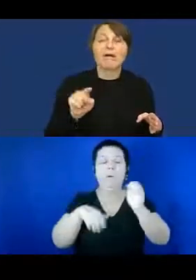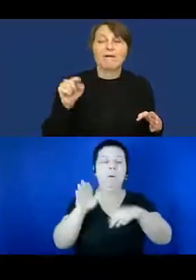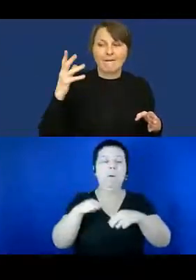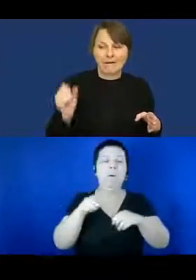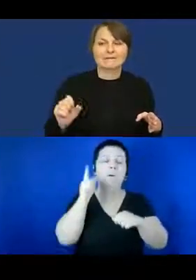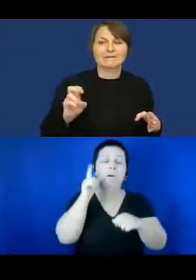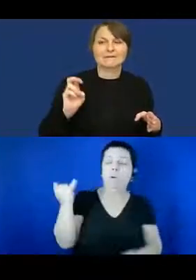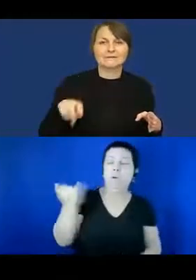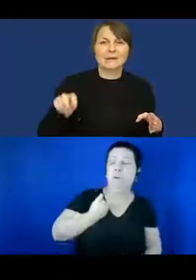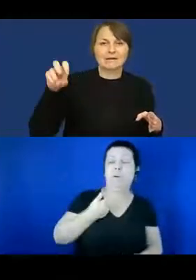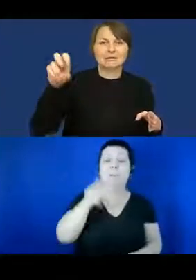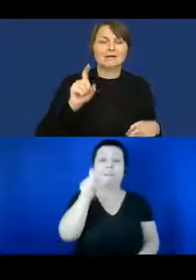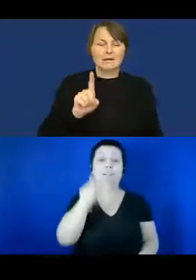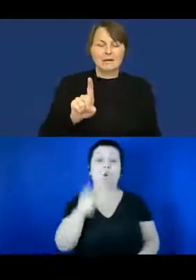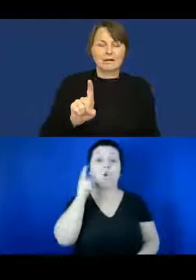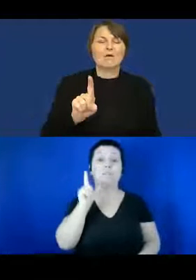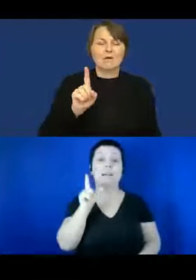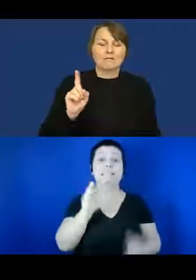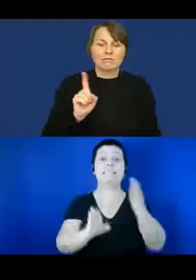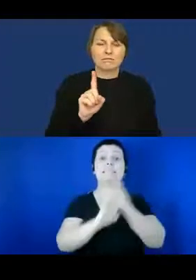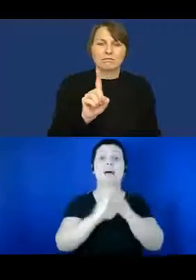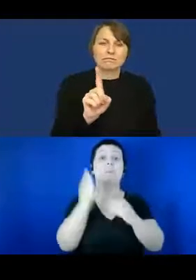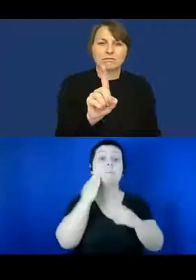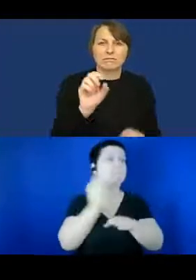orient themselves in the environment.